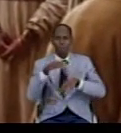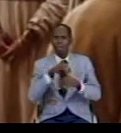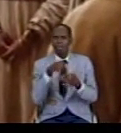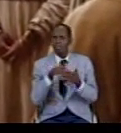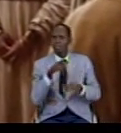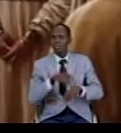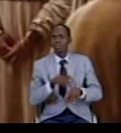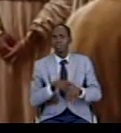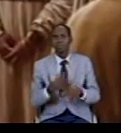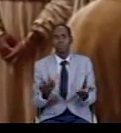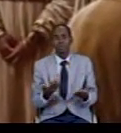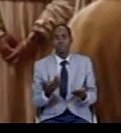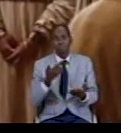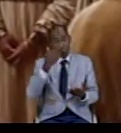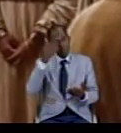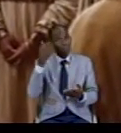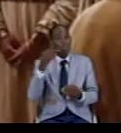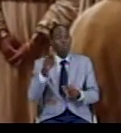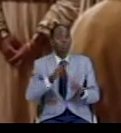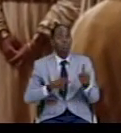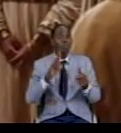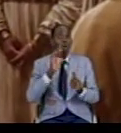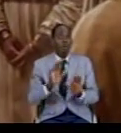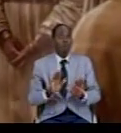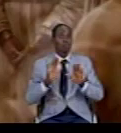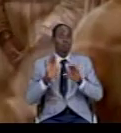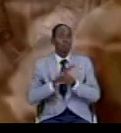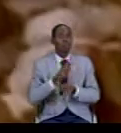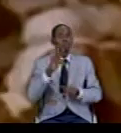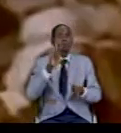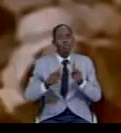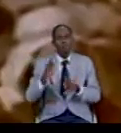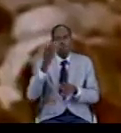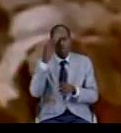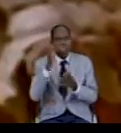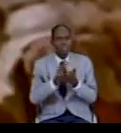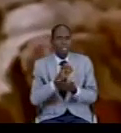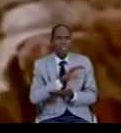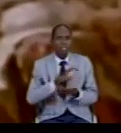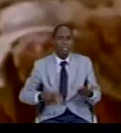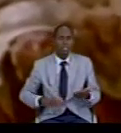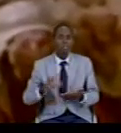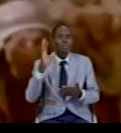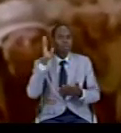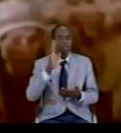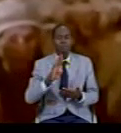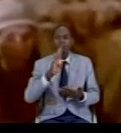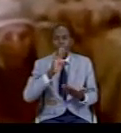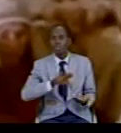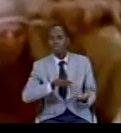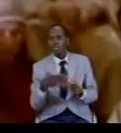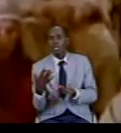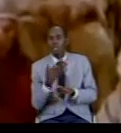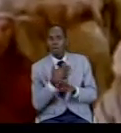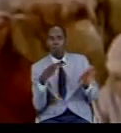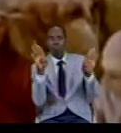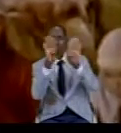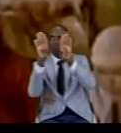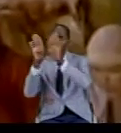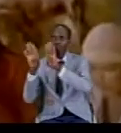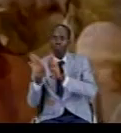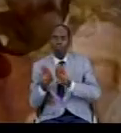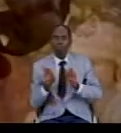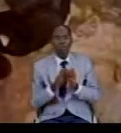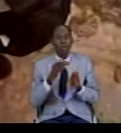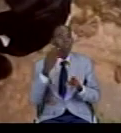they were fearful. They knew Christ rose from the dead, but they were locked behind the doors. Don't you know those newcomers,